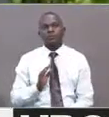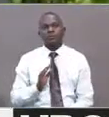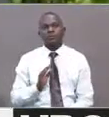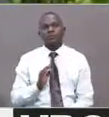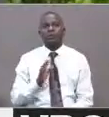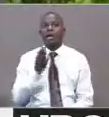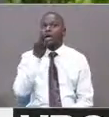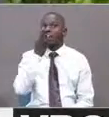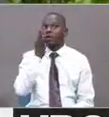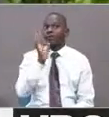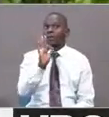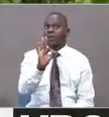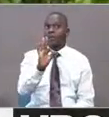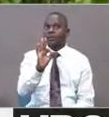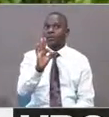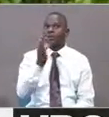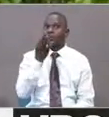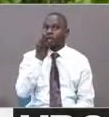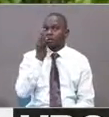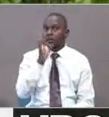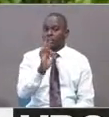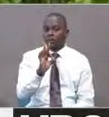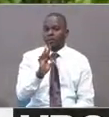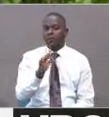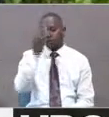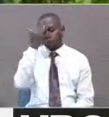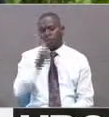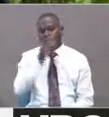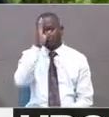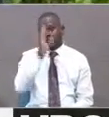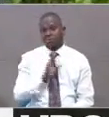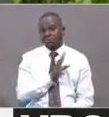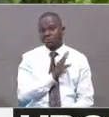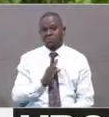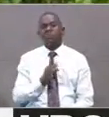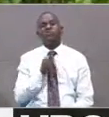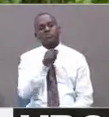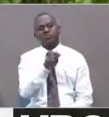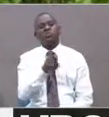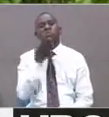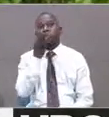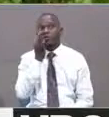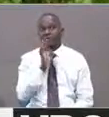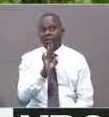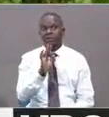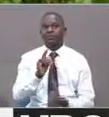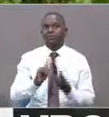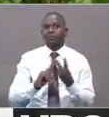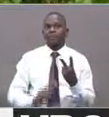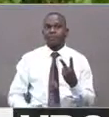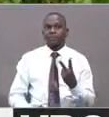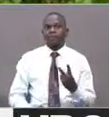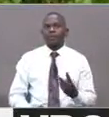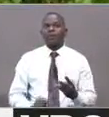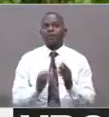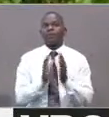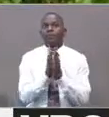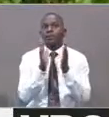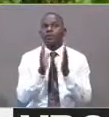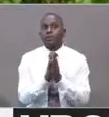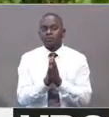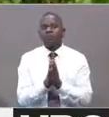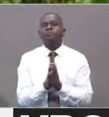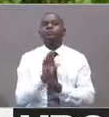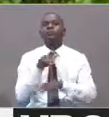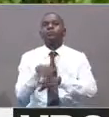Bafaransa, that they were French. Because you are Catholic, you are French. The Protestants were called